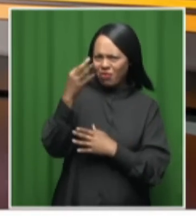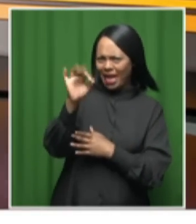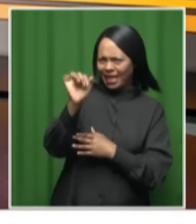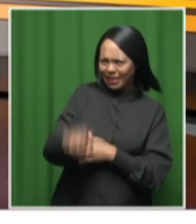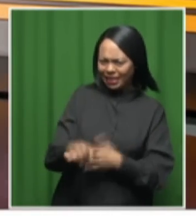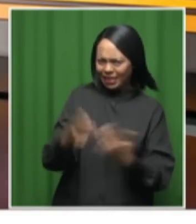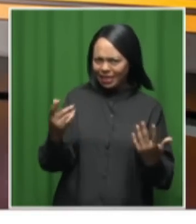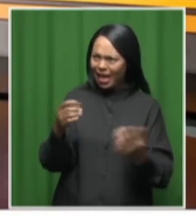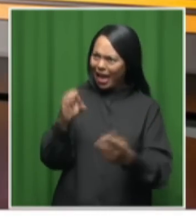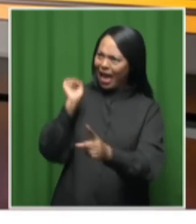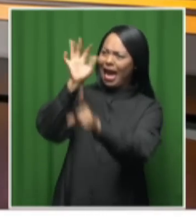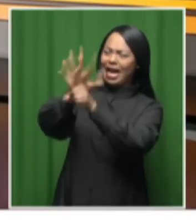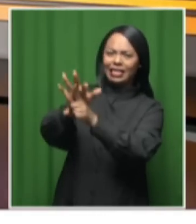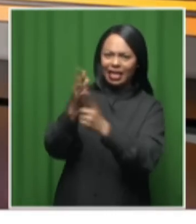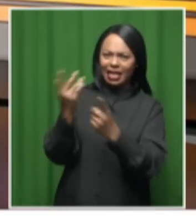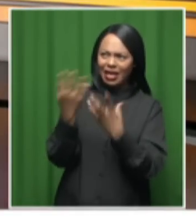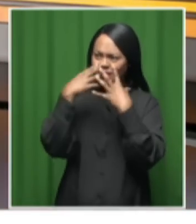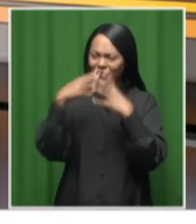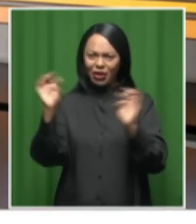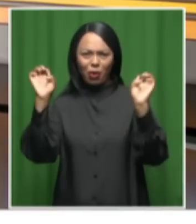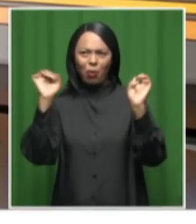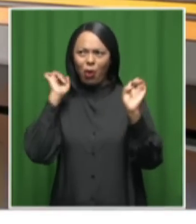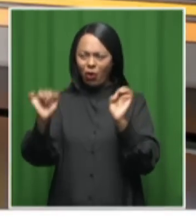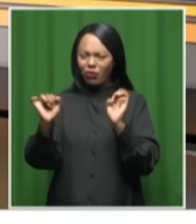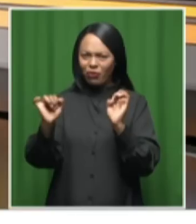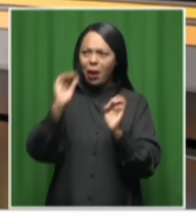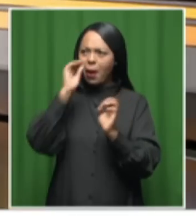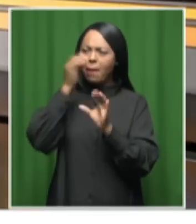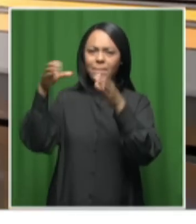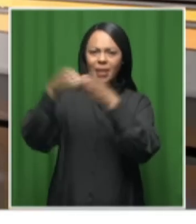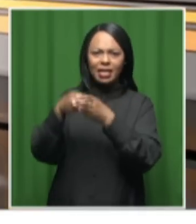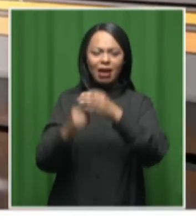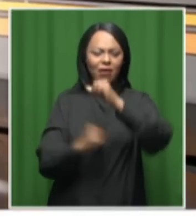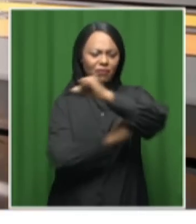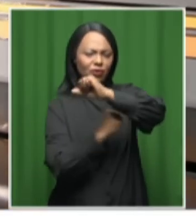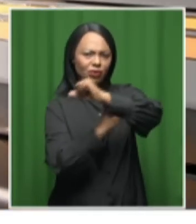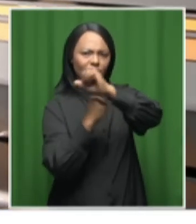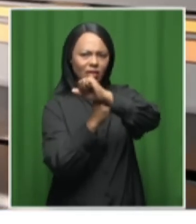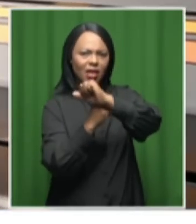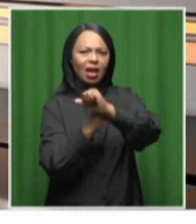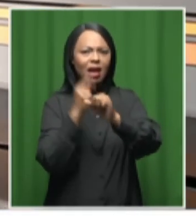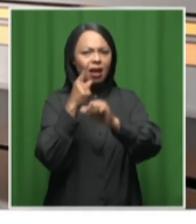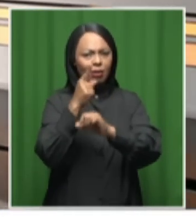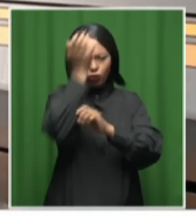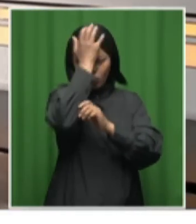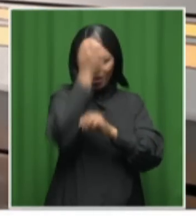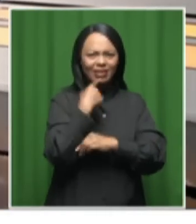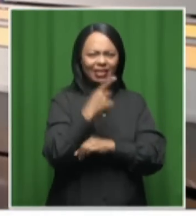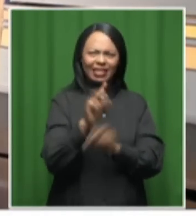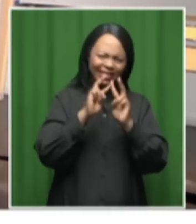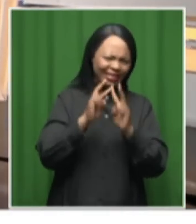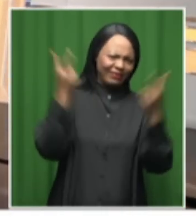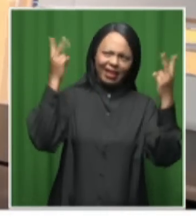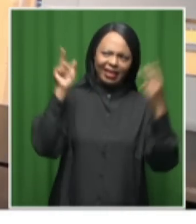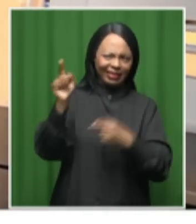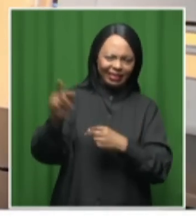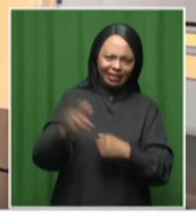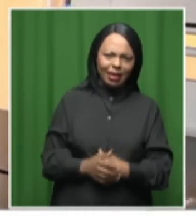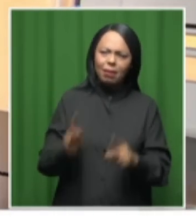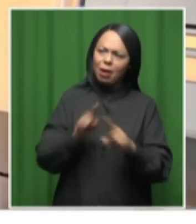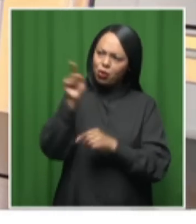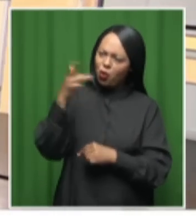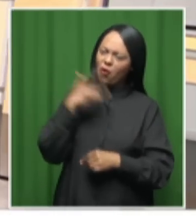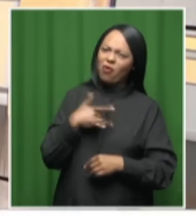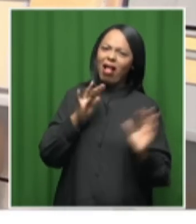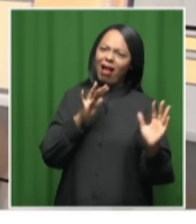this an attack on the freedom of media? The Zuma Foundation say it isn't. Jacob Zuma, former president, says it isn't. But how do you feel about